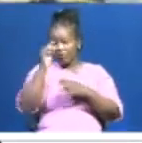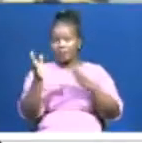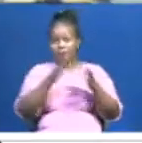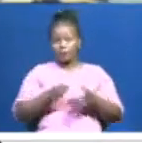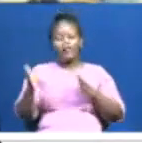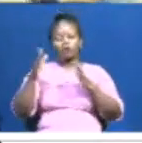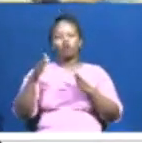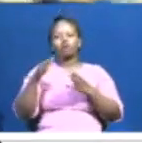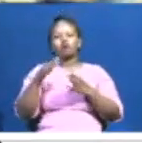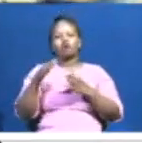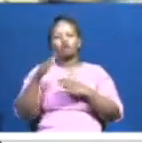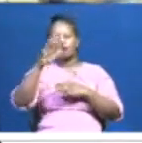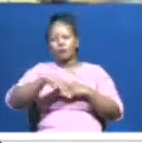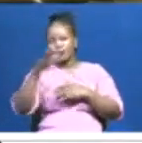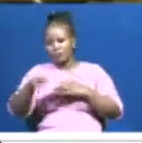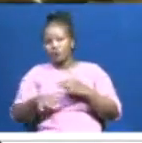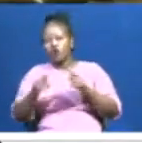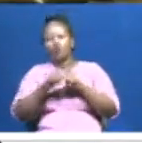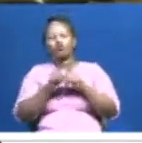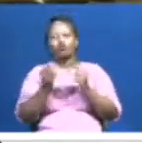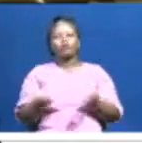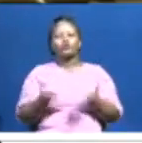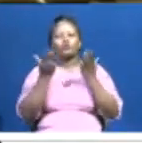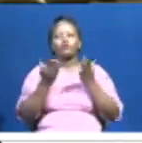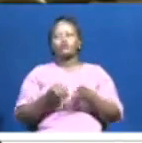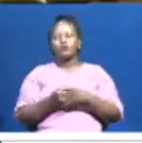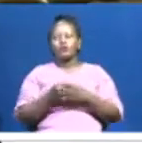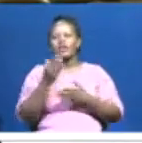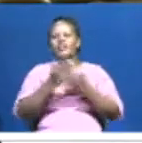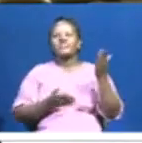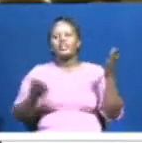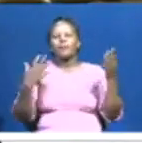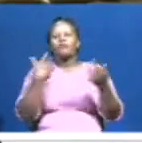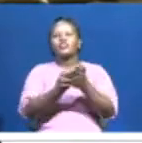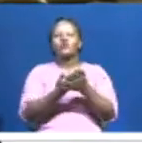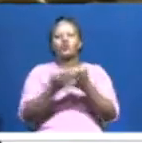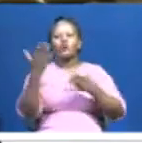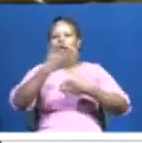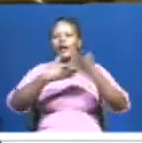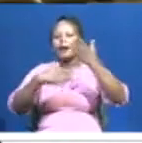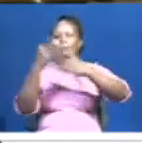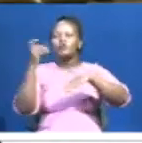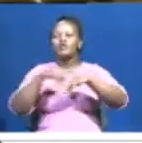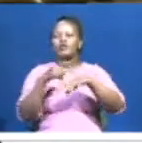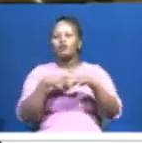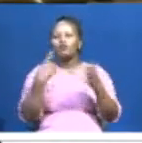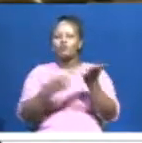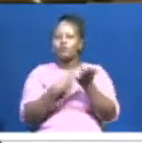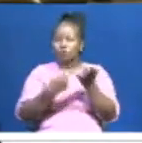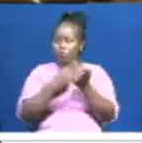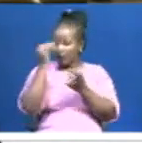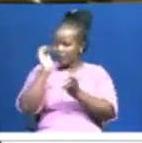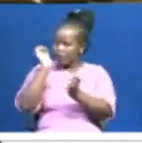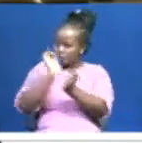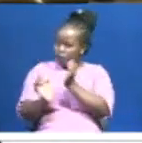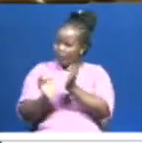ili yafikiwe viwango vya kimataifa. There are prisons which were built during the colonial era to punish Africans.